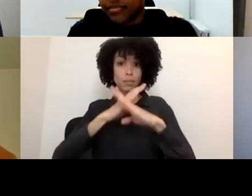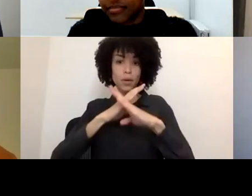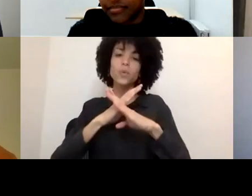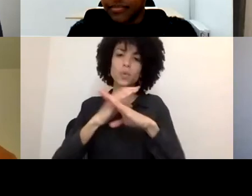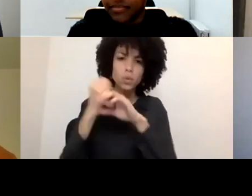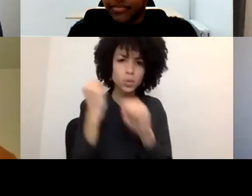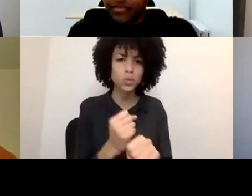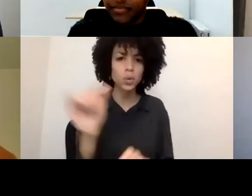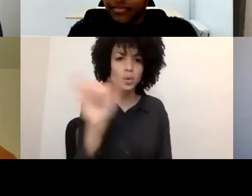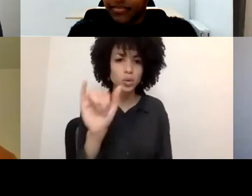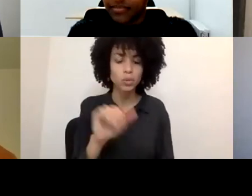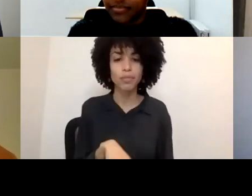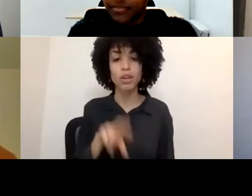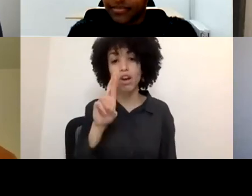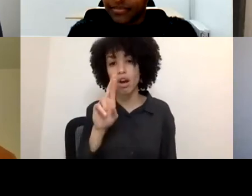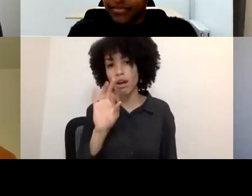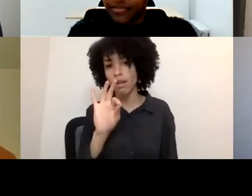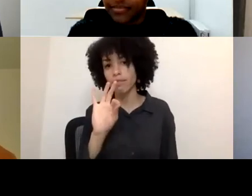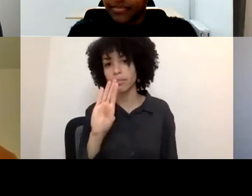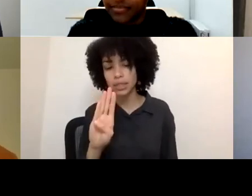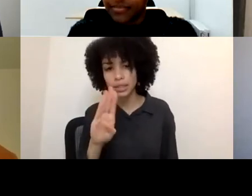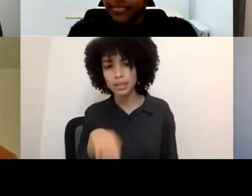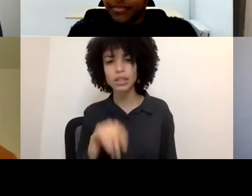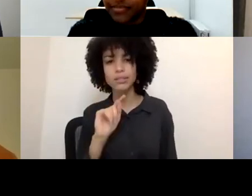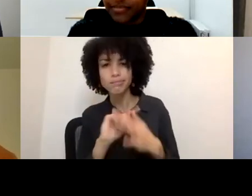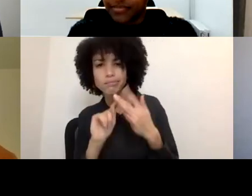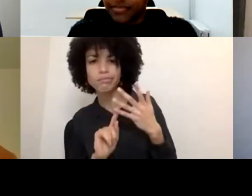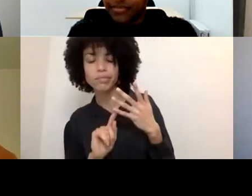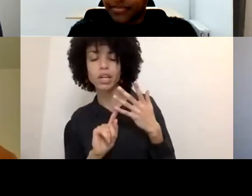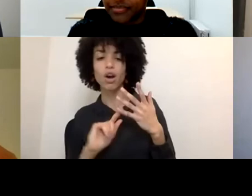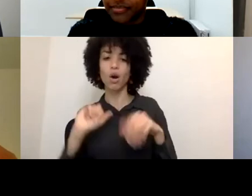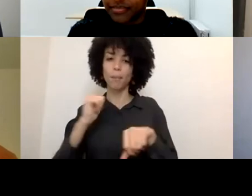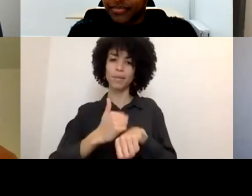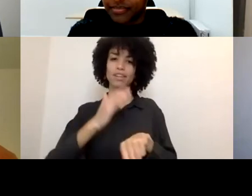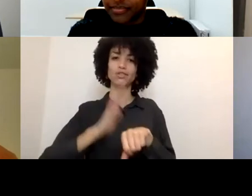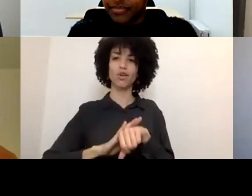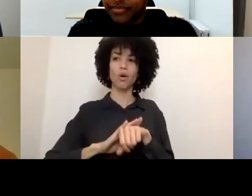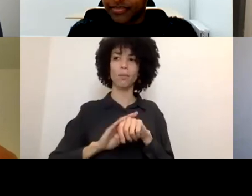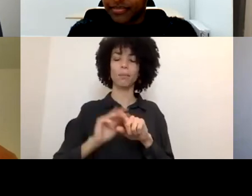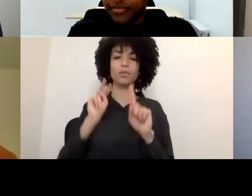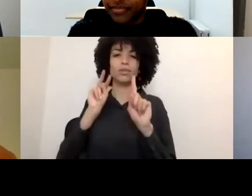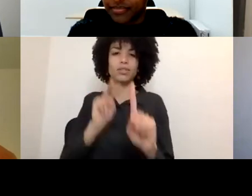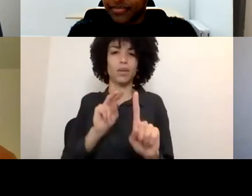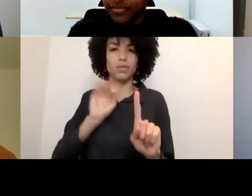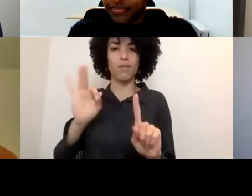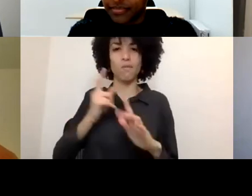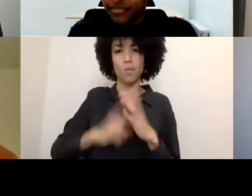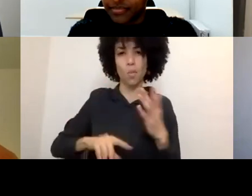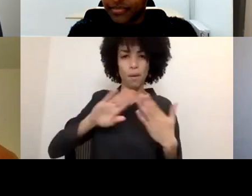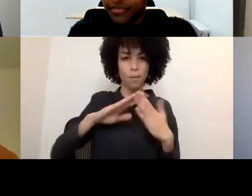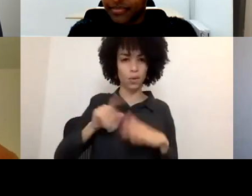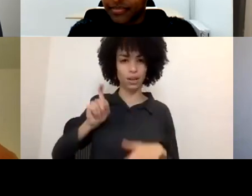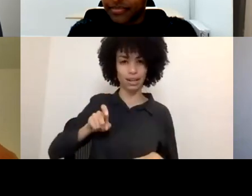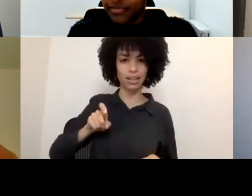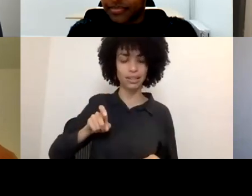these RFP, these things are based on certain perceptions of what the community needs. The truth may not be that